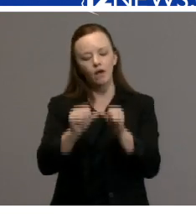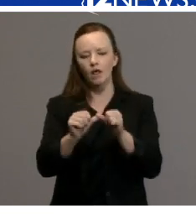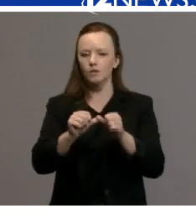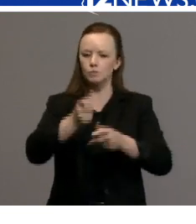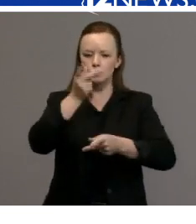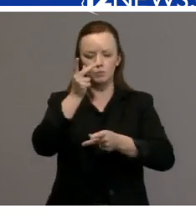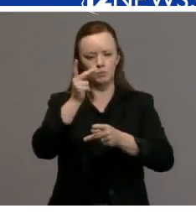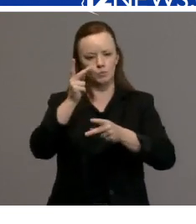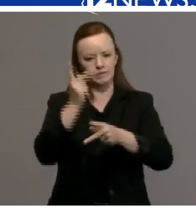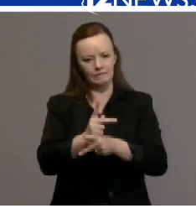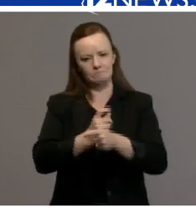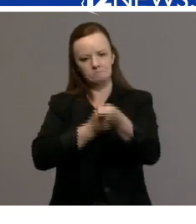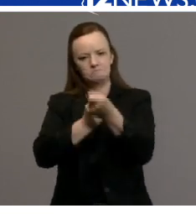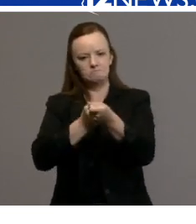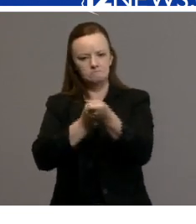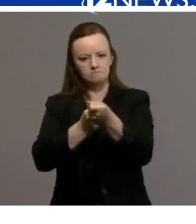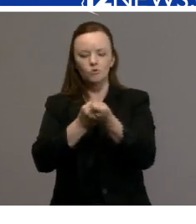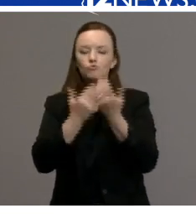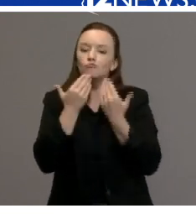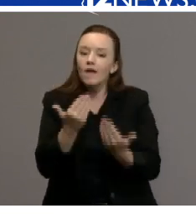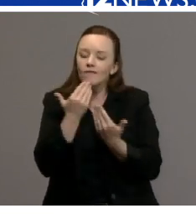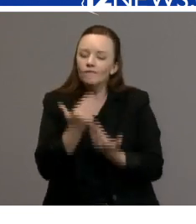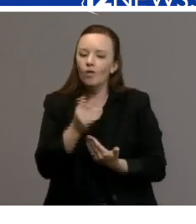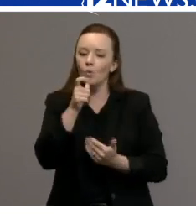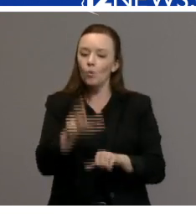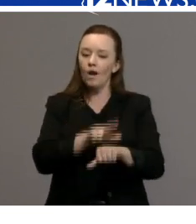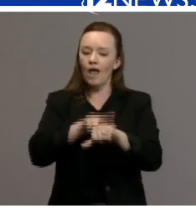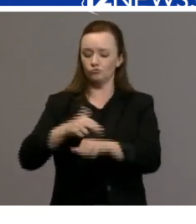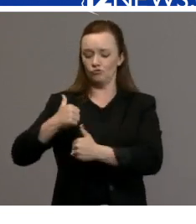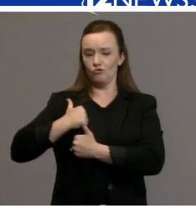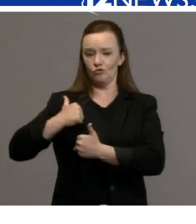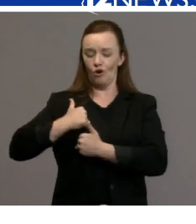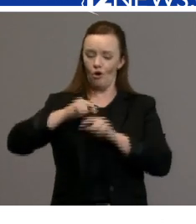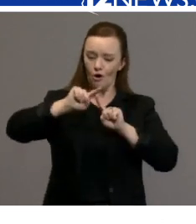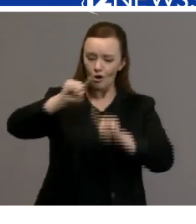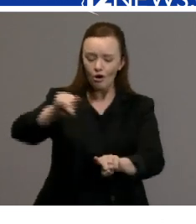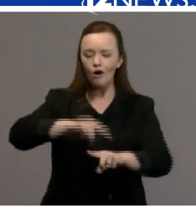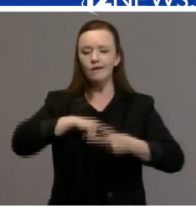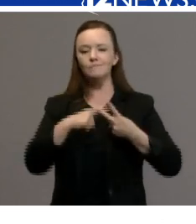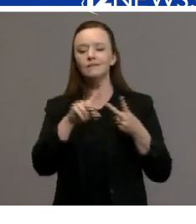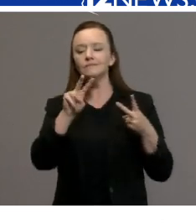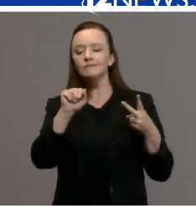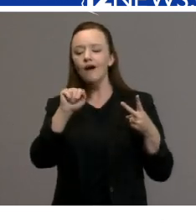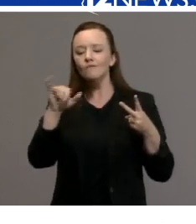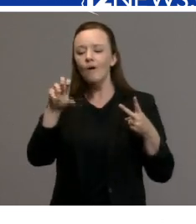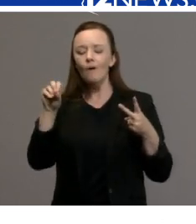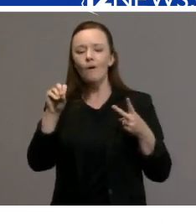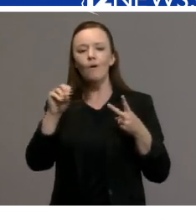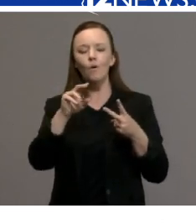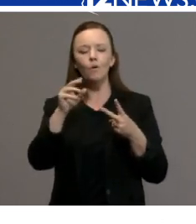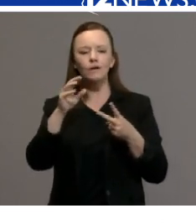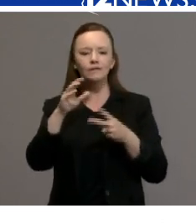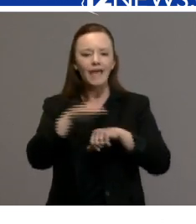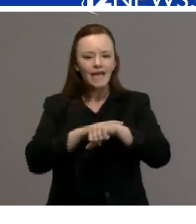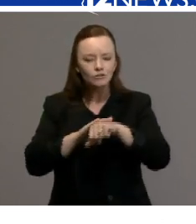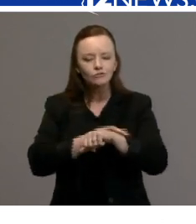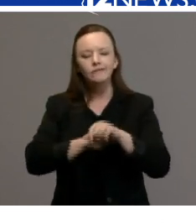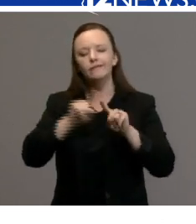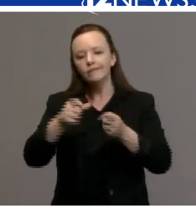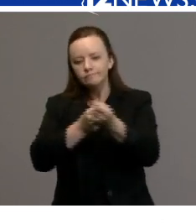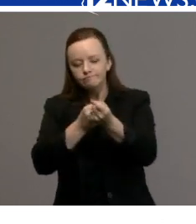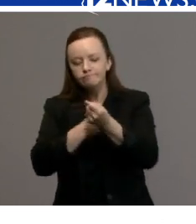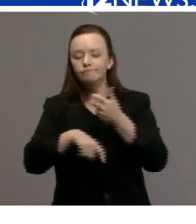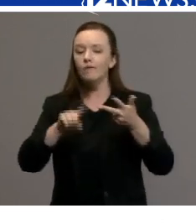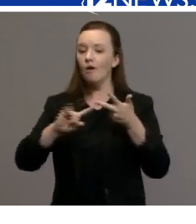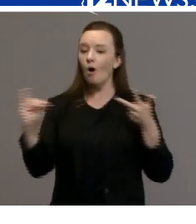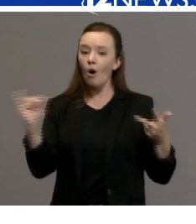supporting the folks on Navajo Nation, but all of the state. President Trump announced today that they'll continue to support